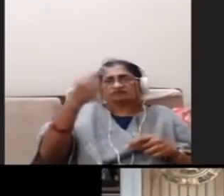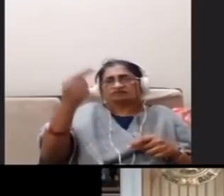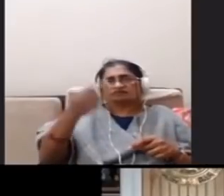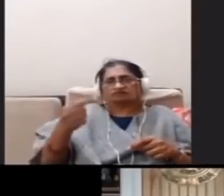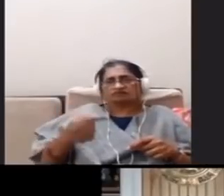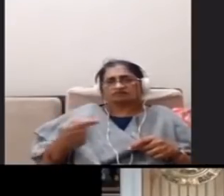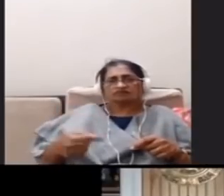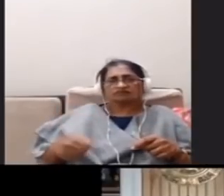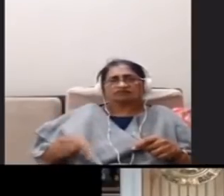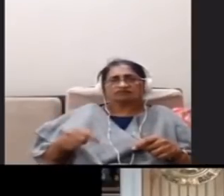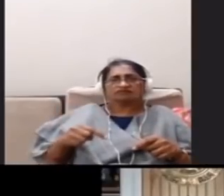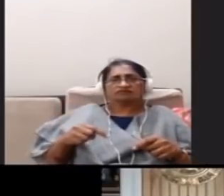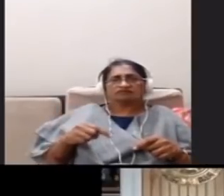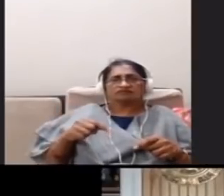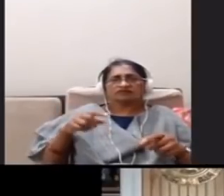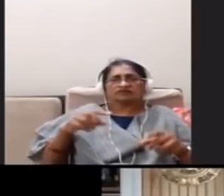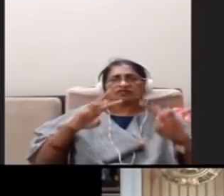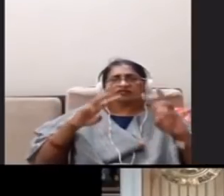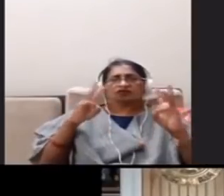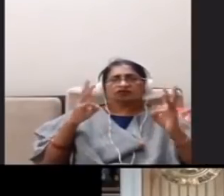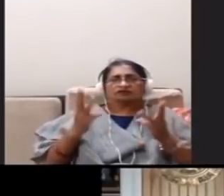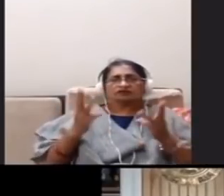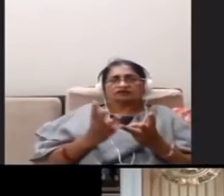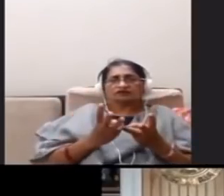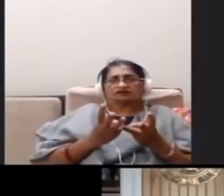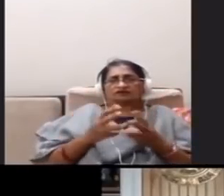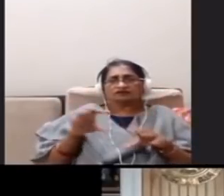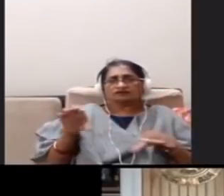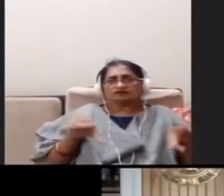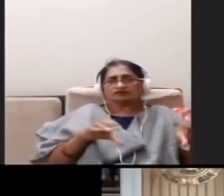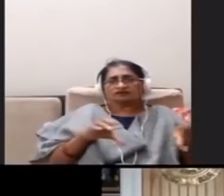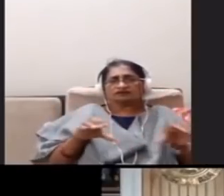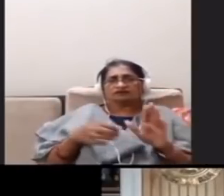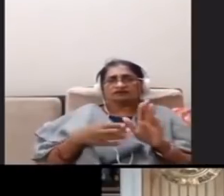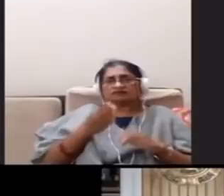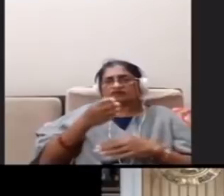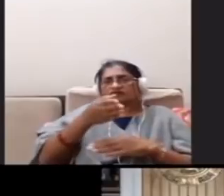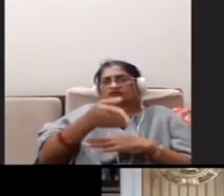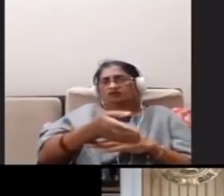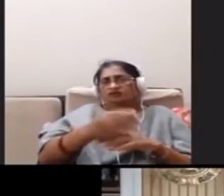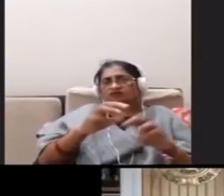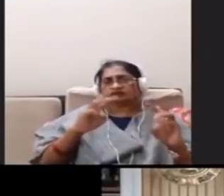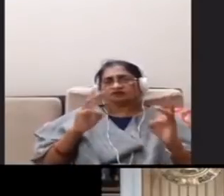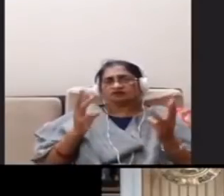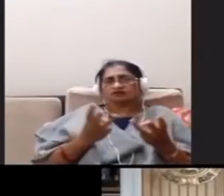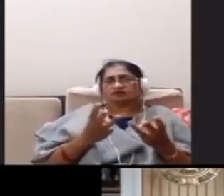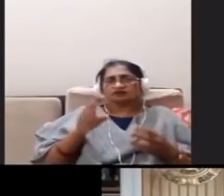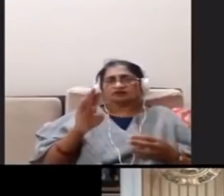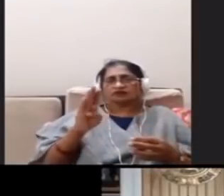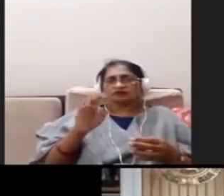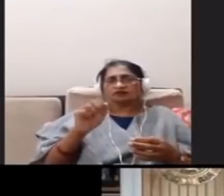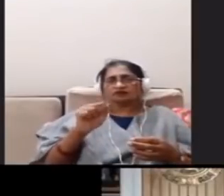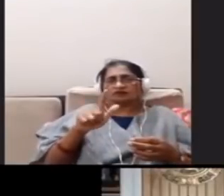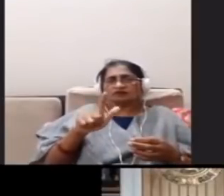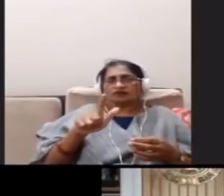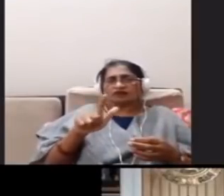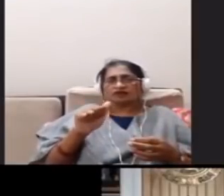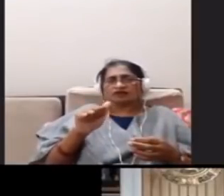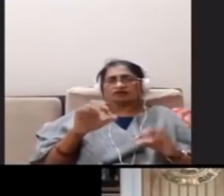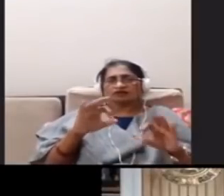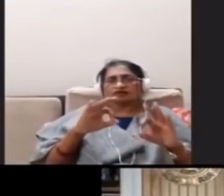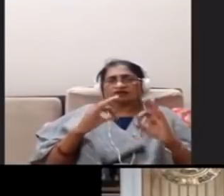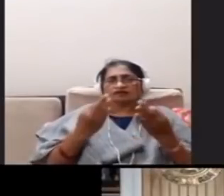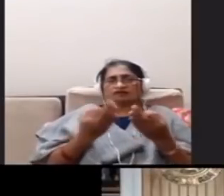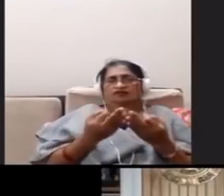relevant to the contemporary world and actively presenting across the world. Baladevi's lineage is from a family of philosophers